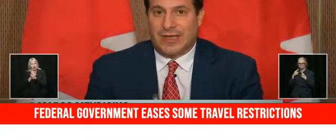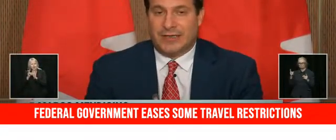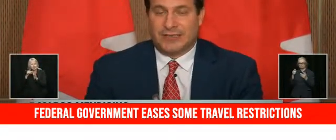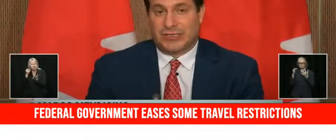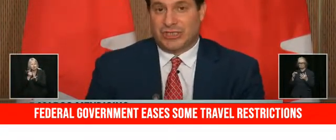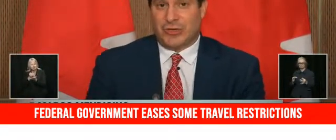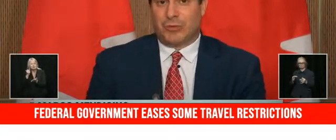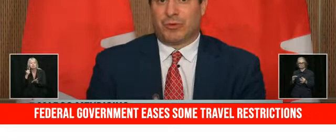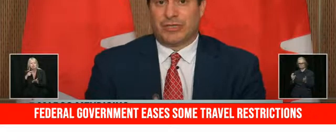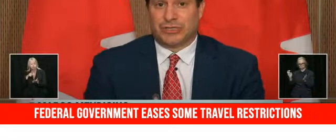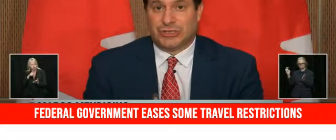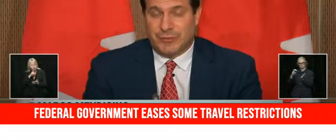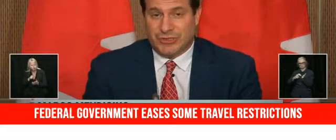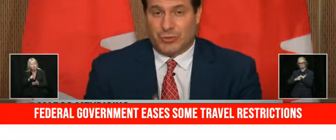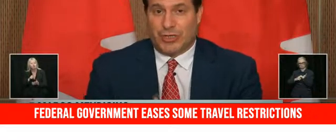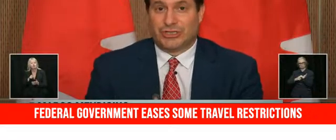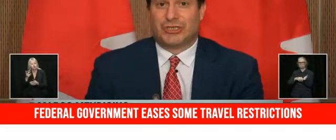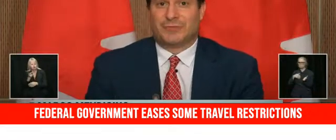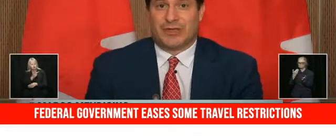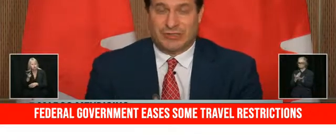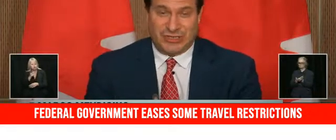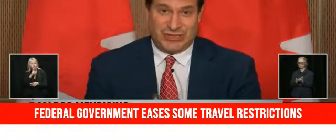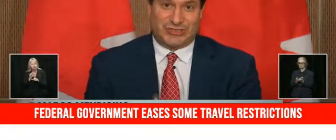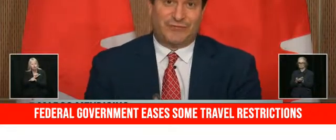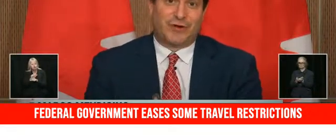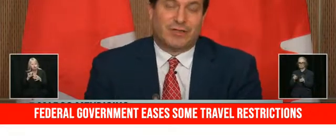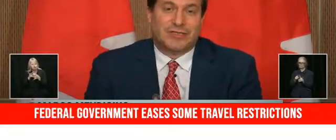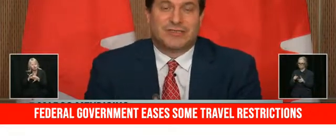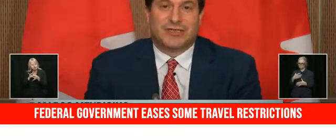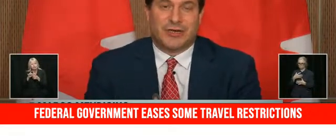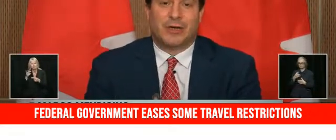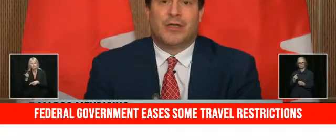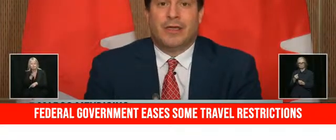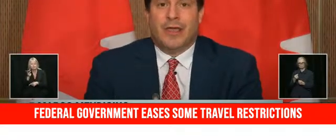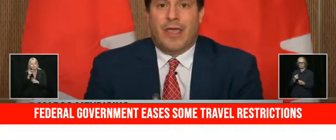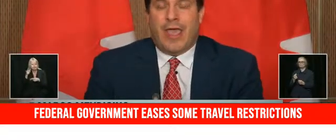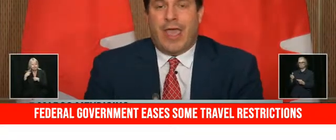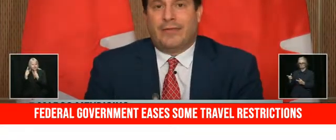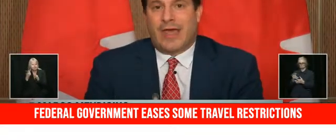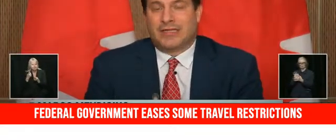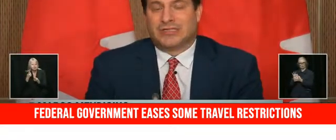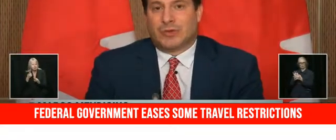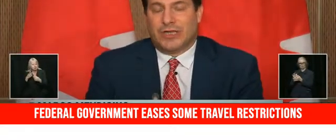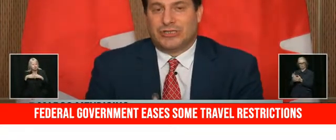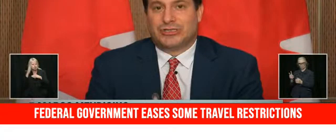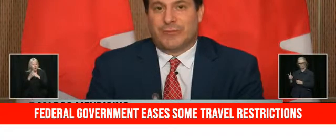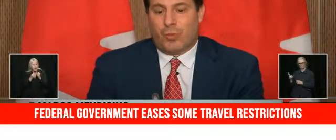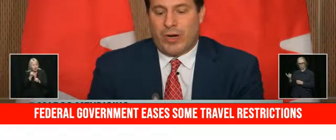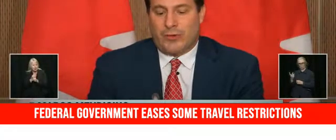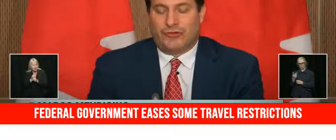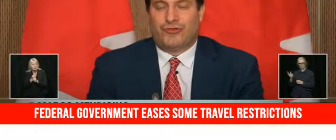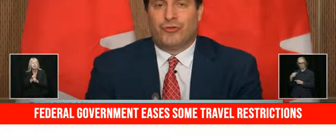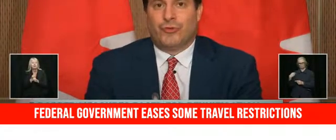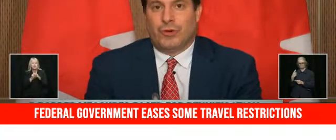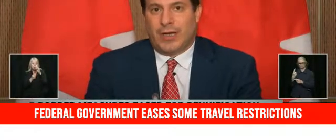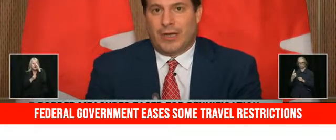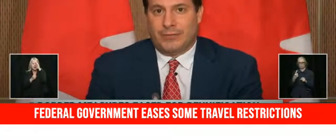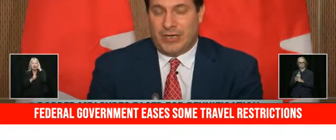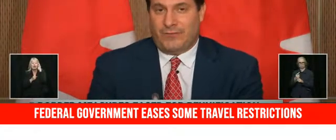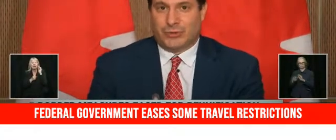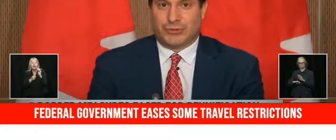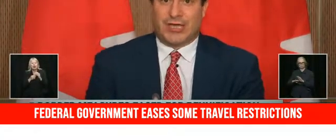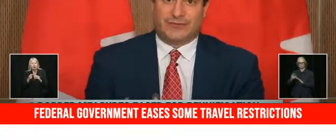confidence that it is a genuine relationship, it's a relationship that has existed for at least a year, and that it is a relationship where the